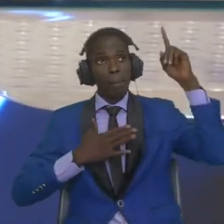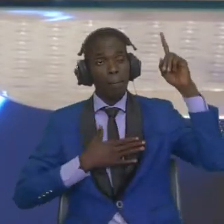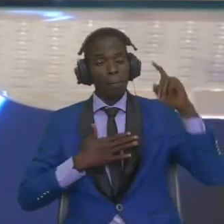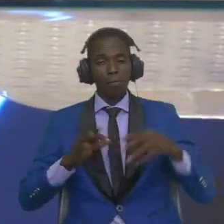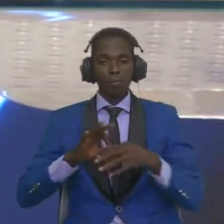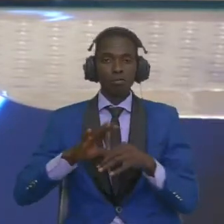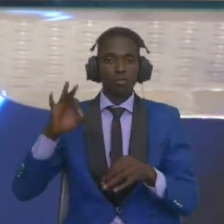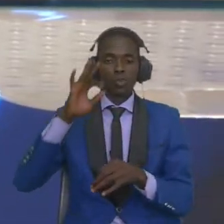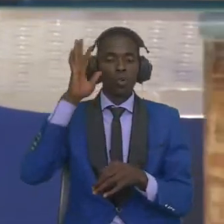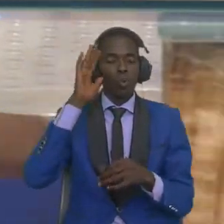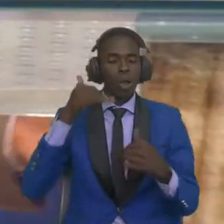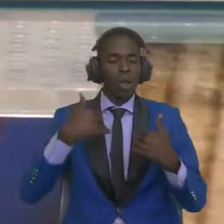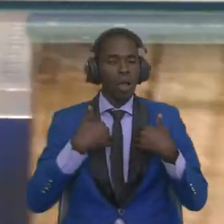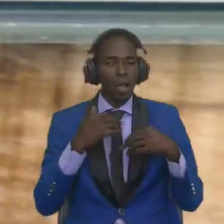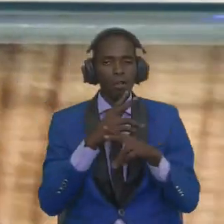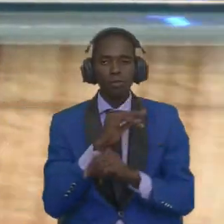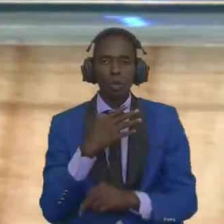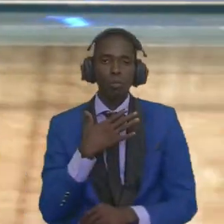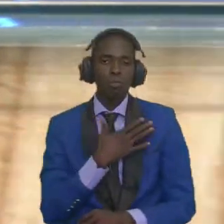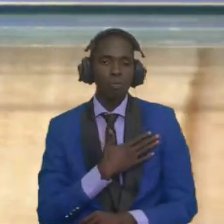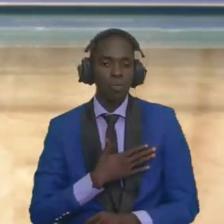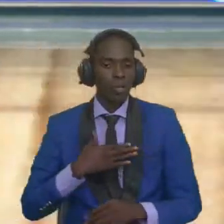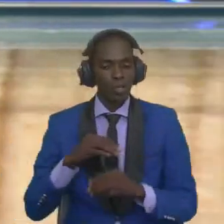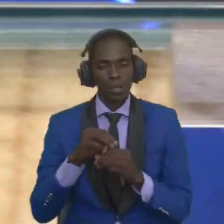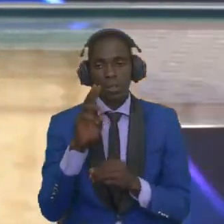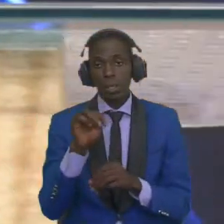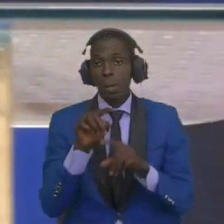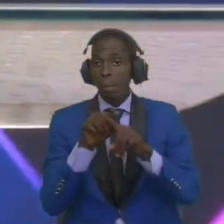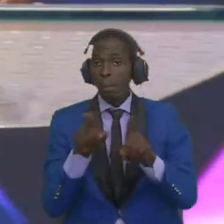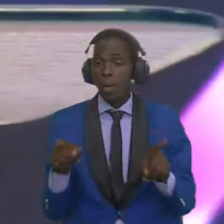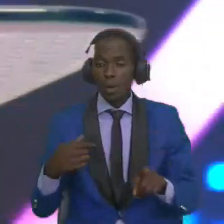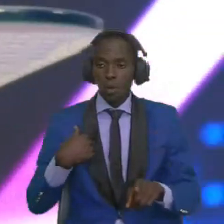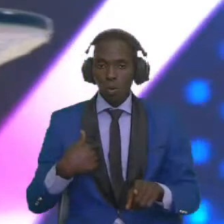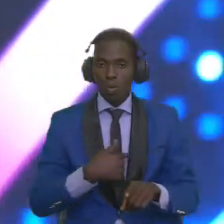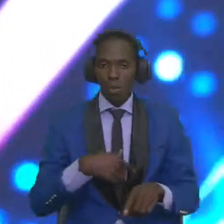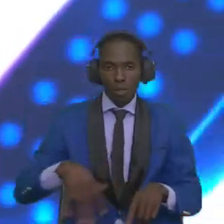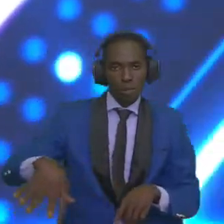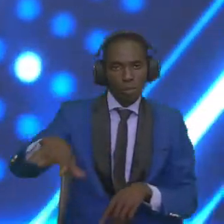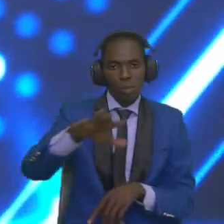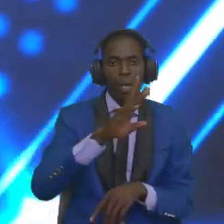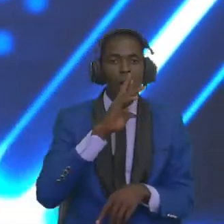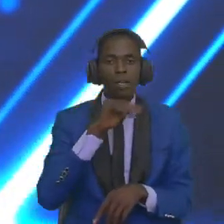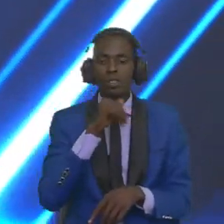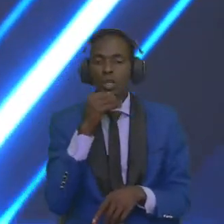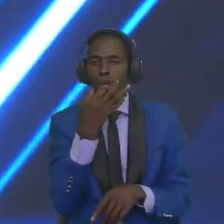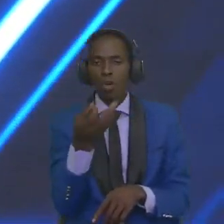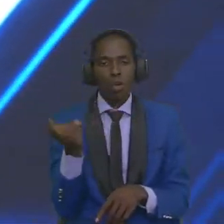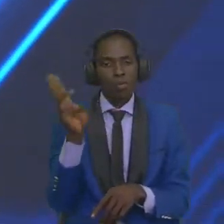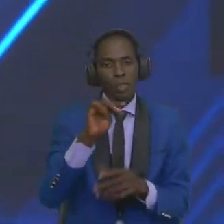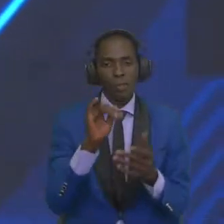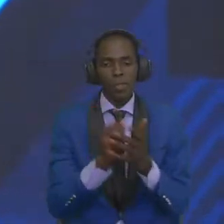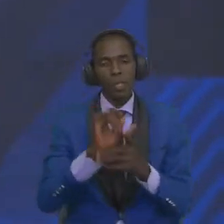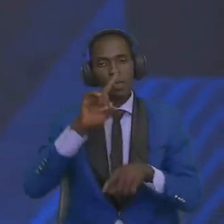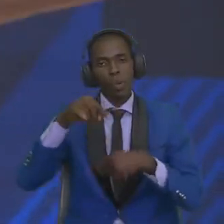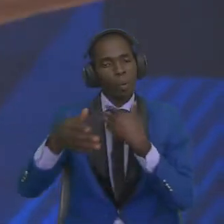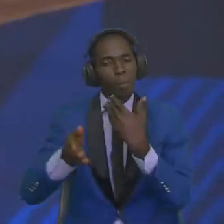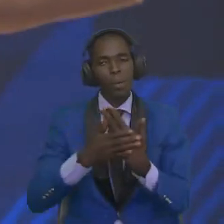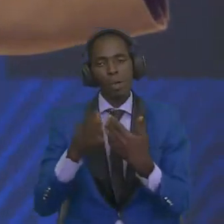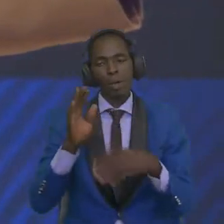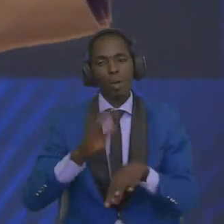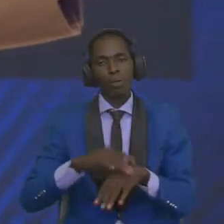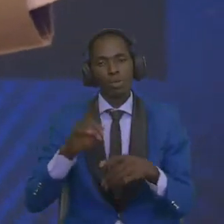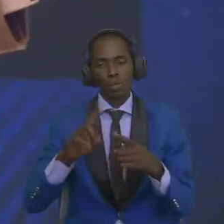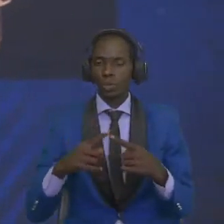pleasure in him. But we're not of them who draw back unto perdition. If they draw